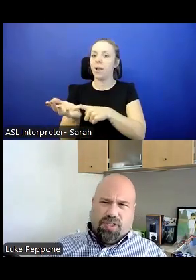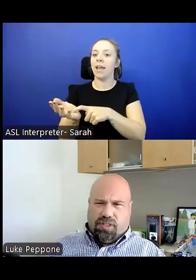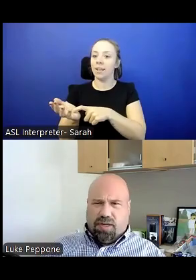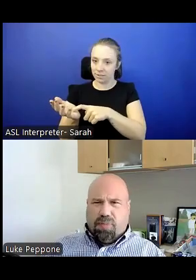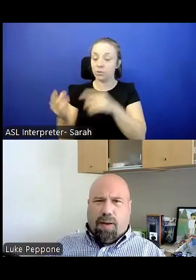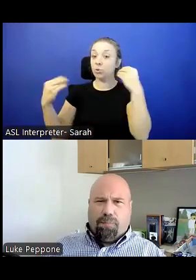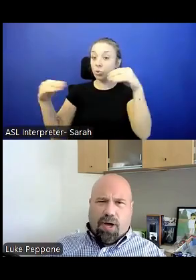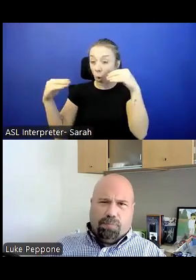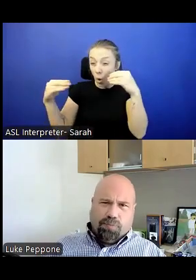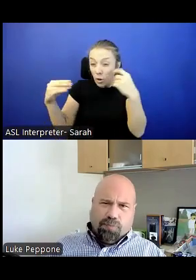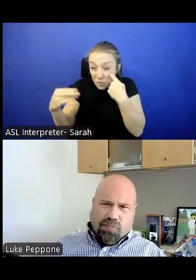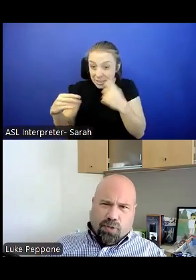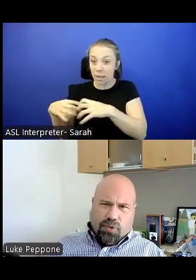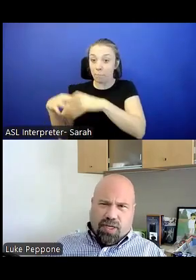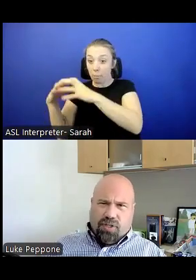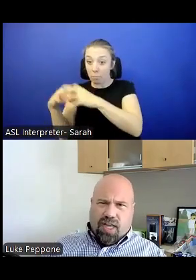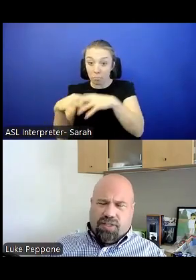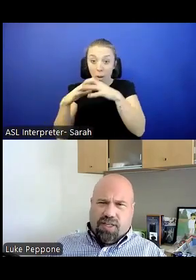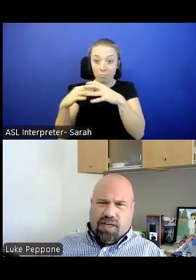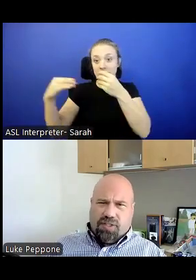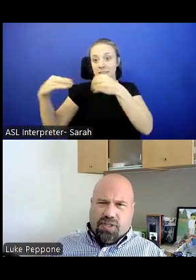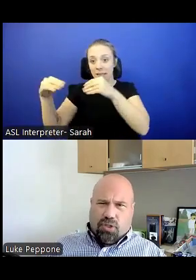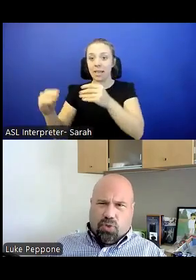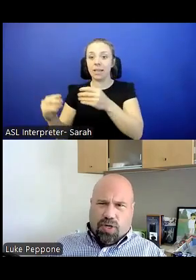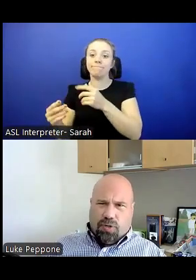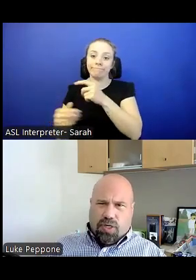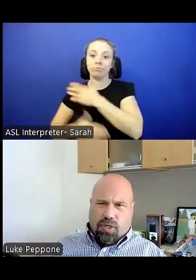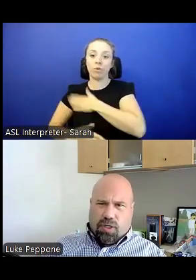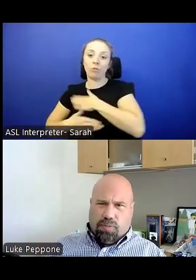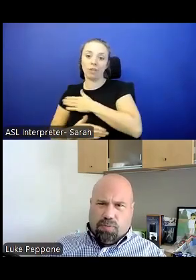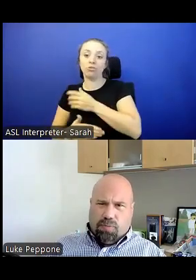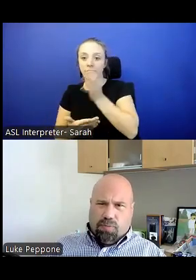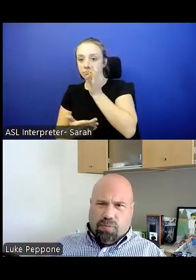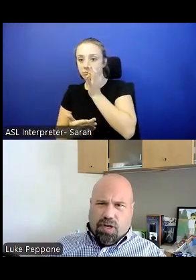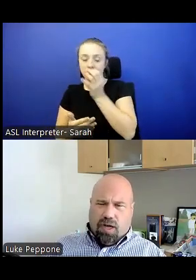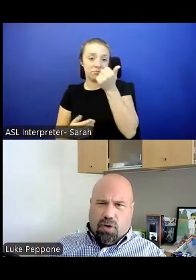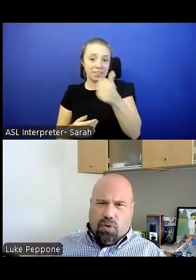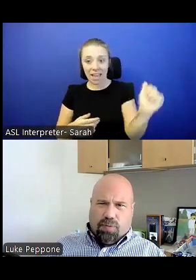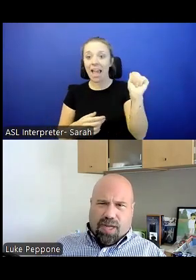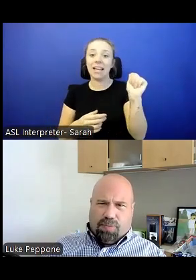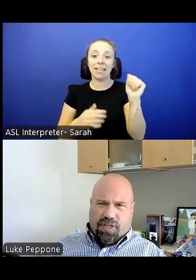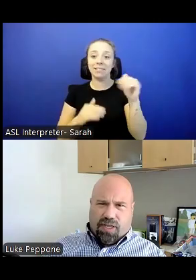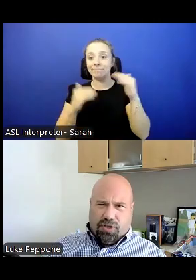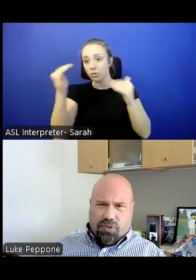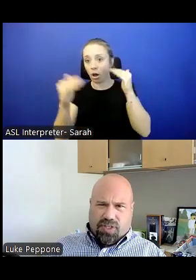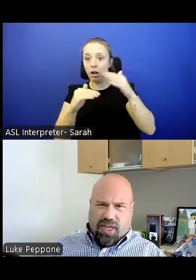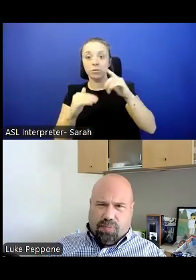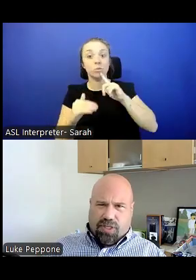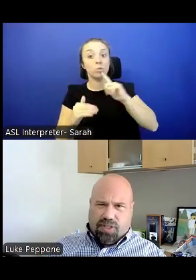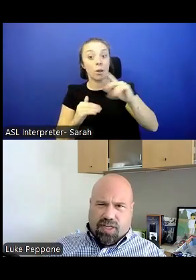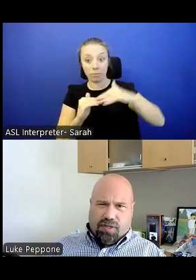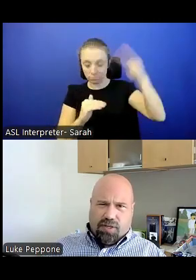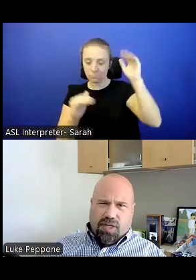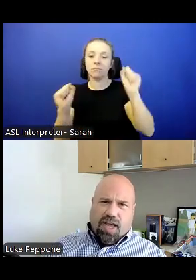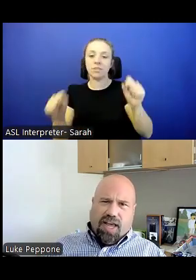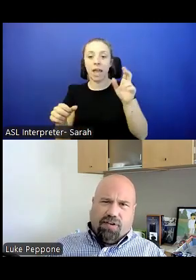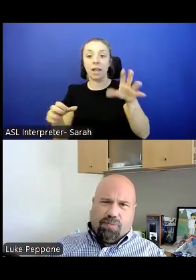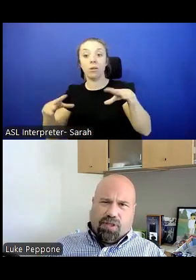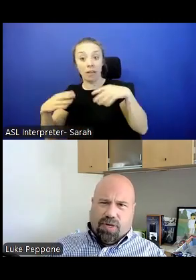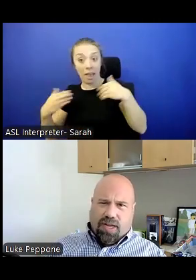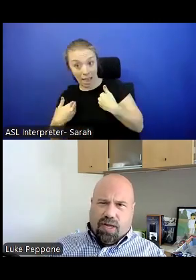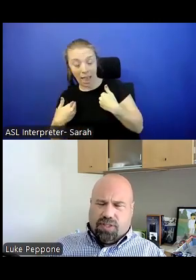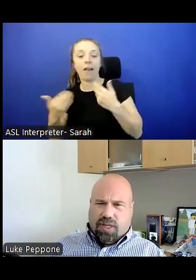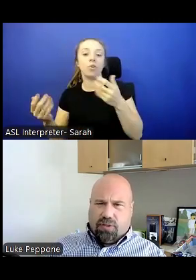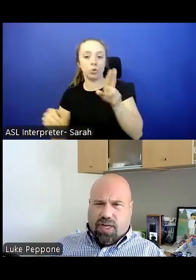stores recently pop up. Okay, so that says any adult 21 or older may possess or use cannabis. They can have